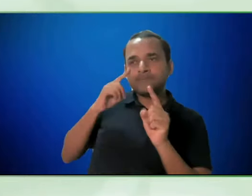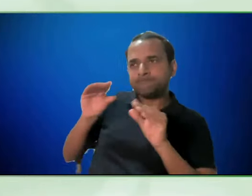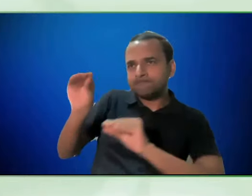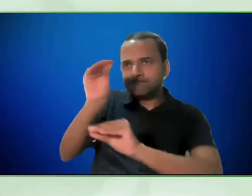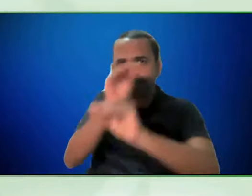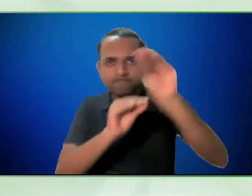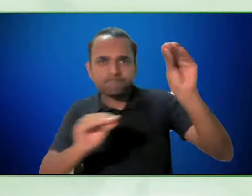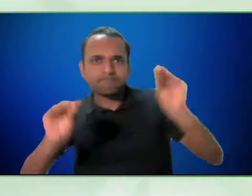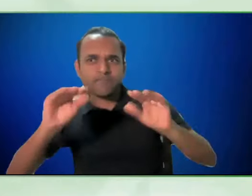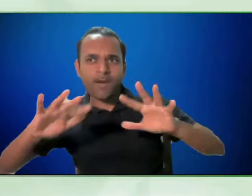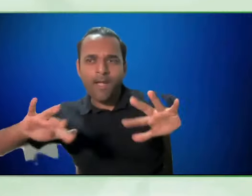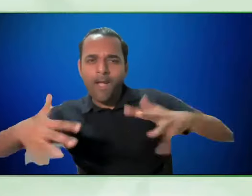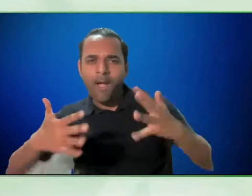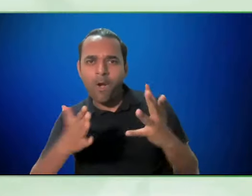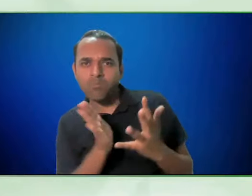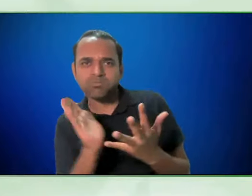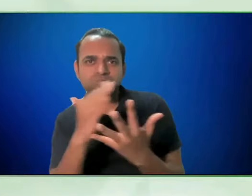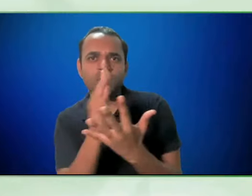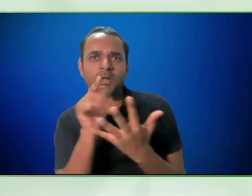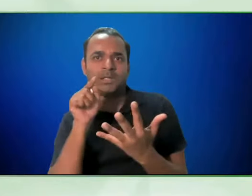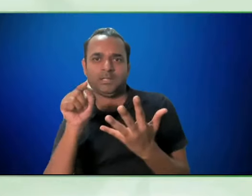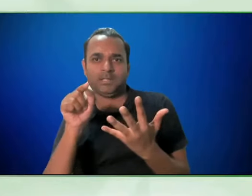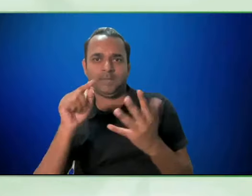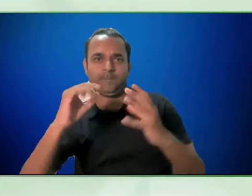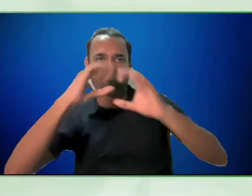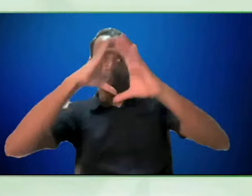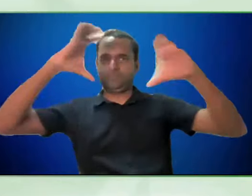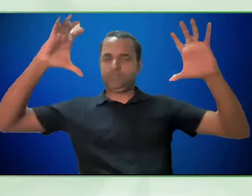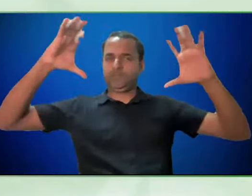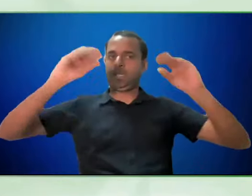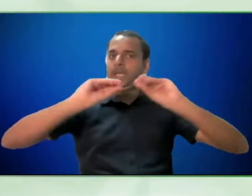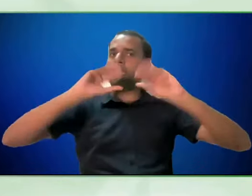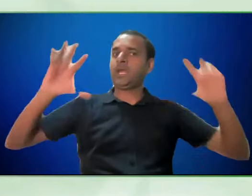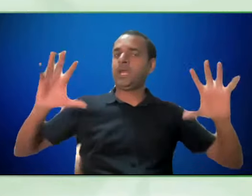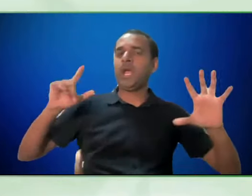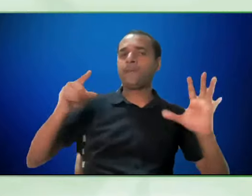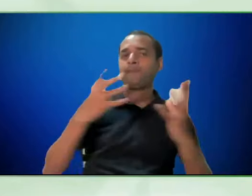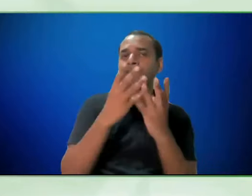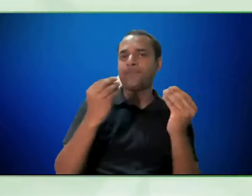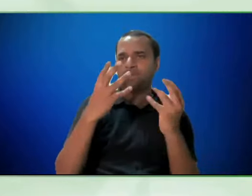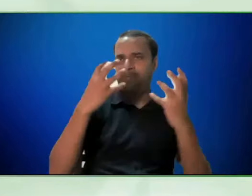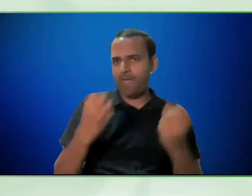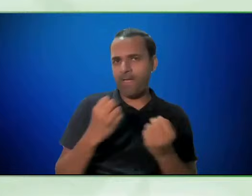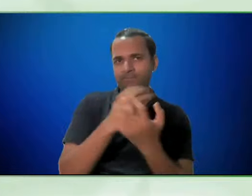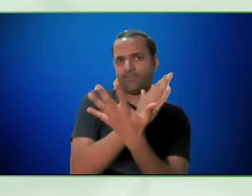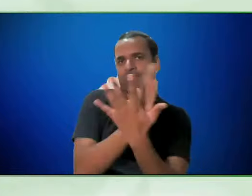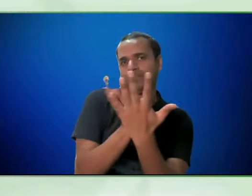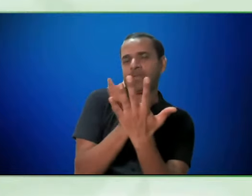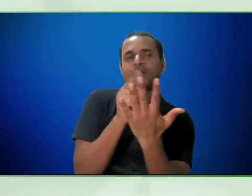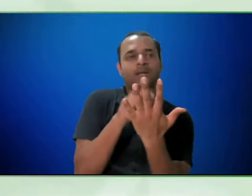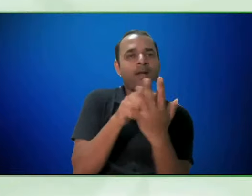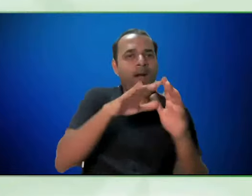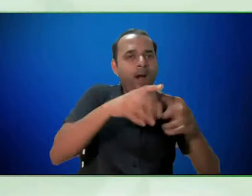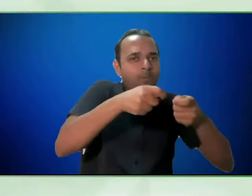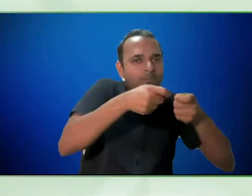Centre going to use this report in future? Okay, the way we do in the future, we will also